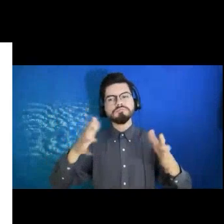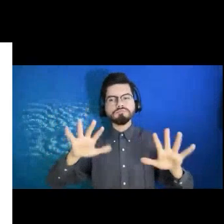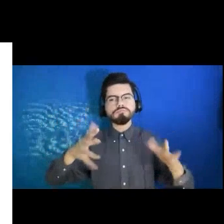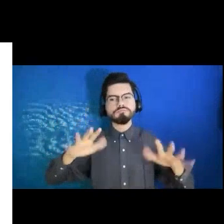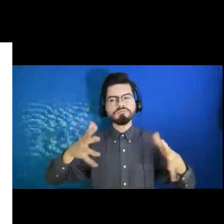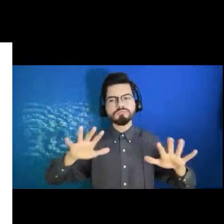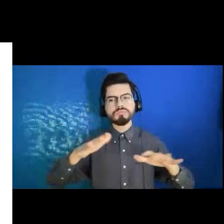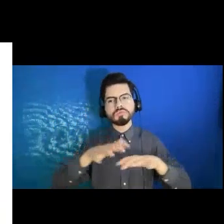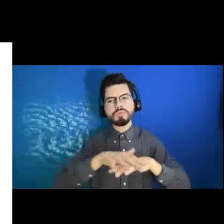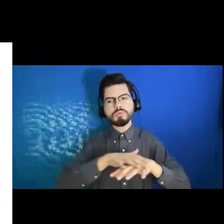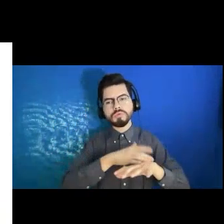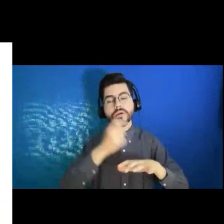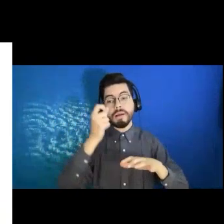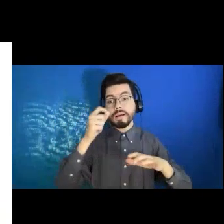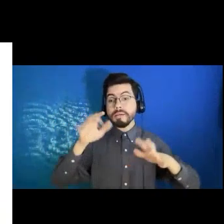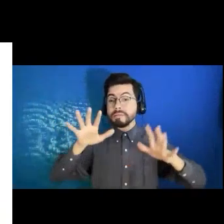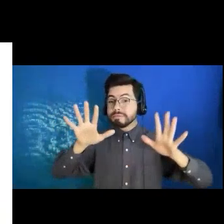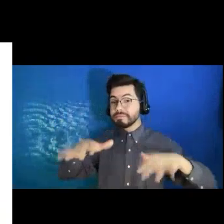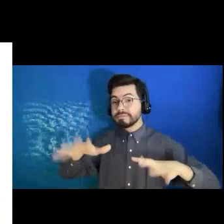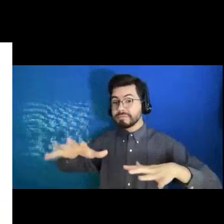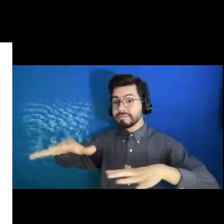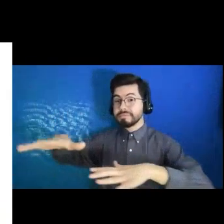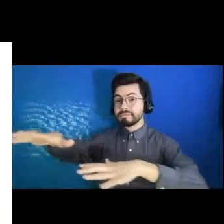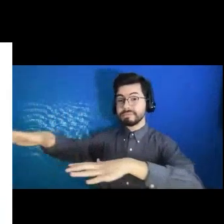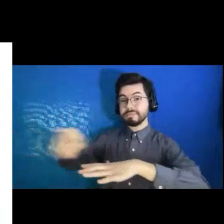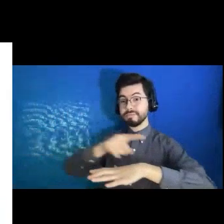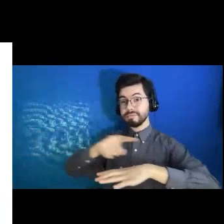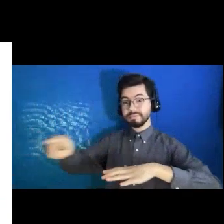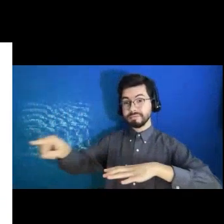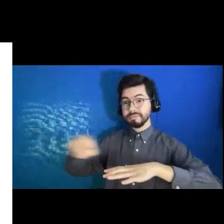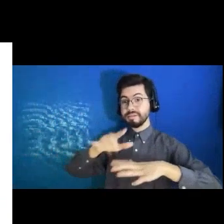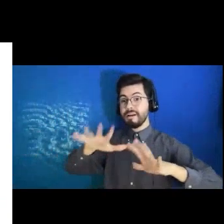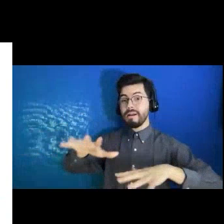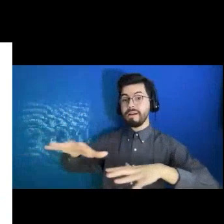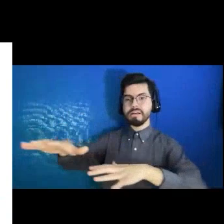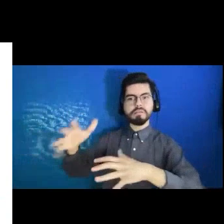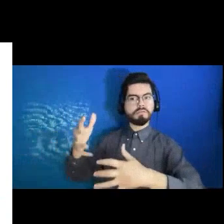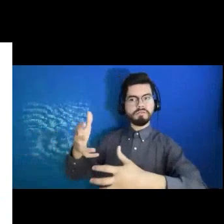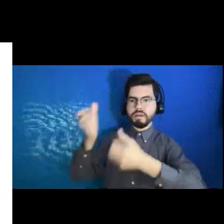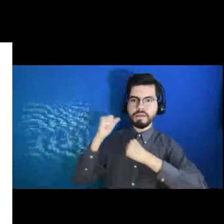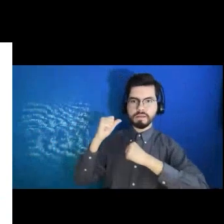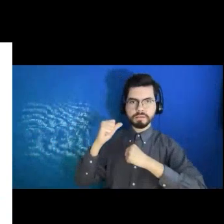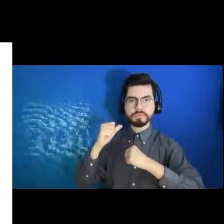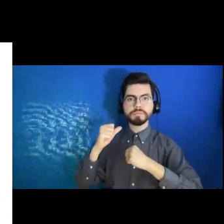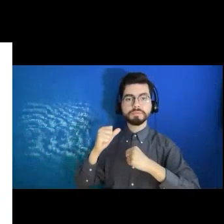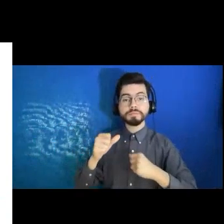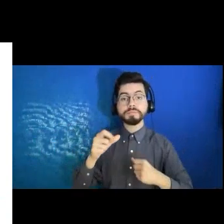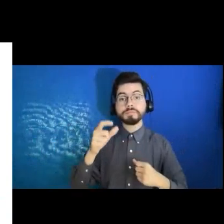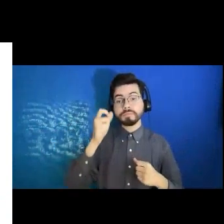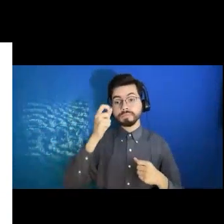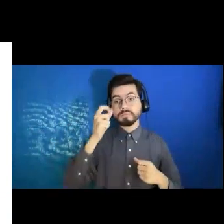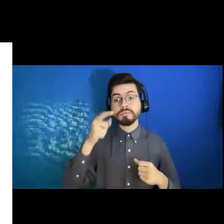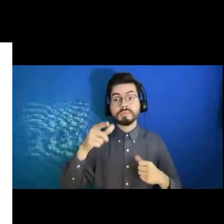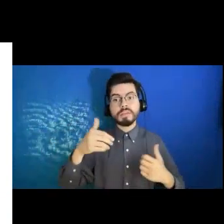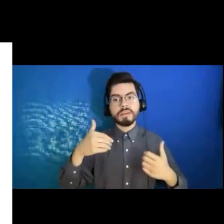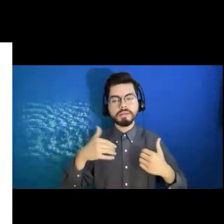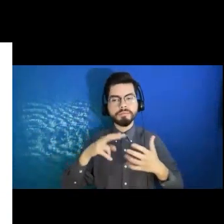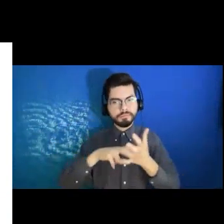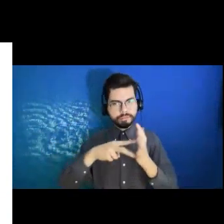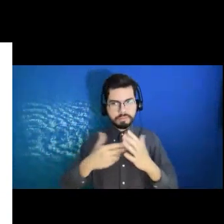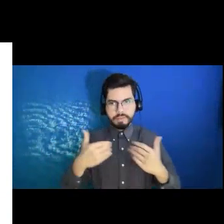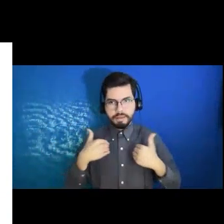the magma reservoir, it's comprised of what we call sills. So these are horizontally layered pockets of melt.